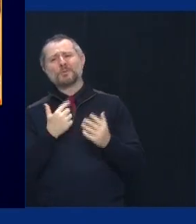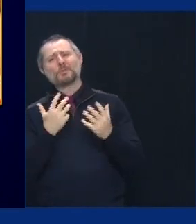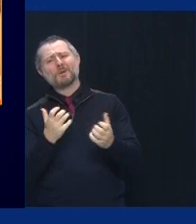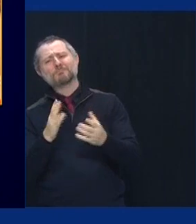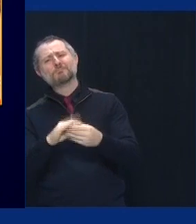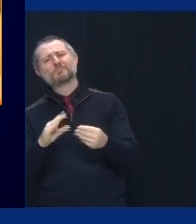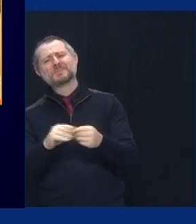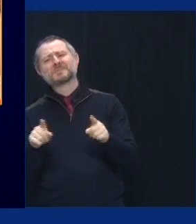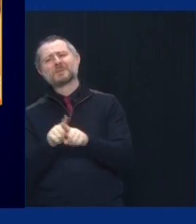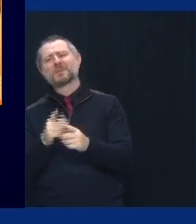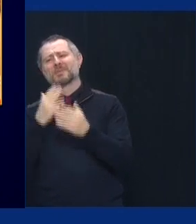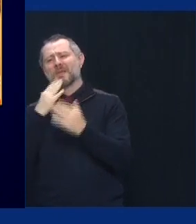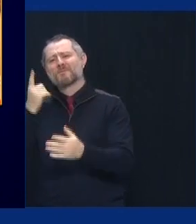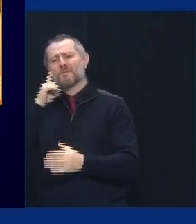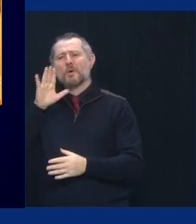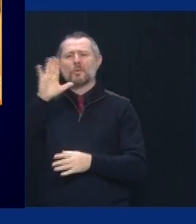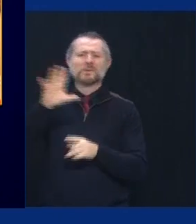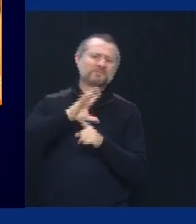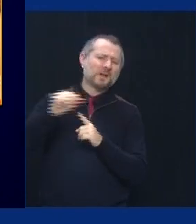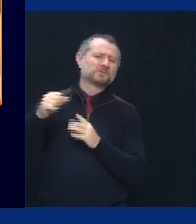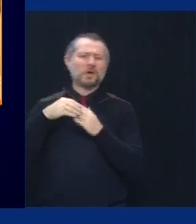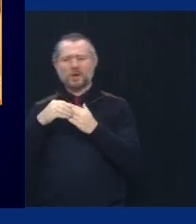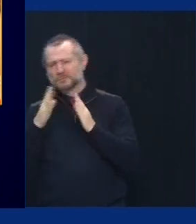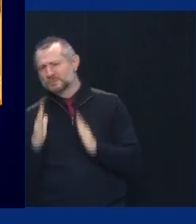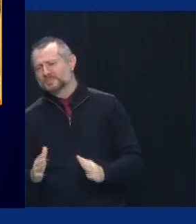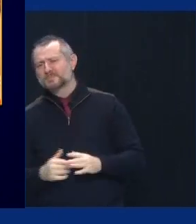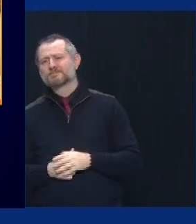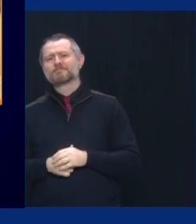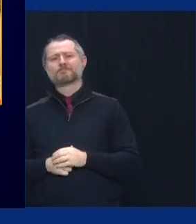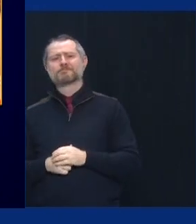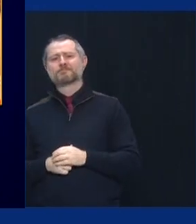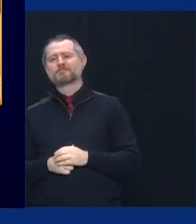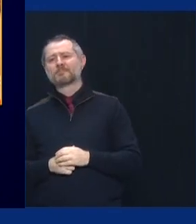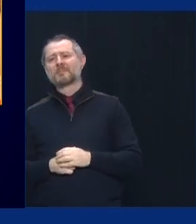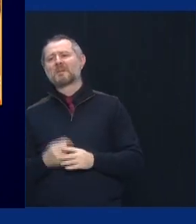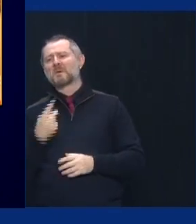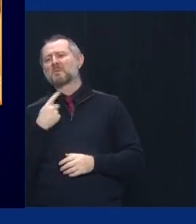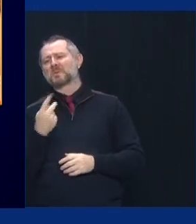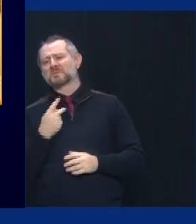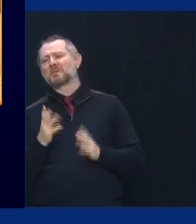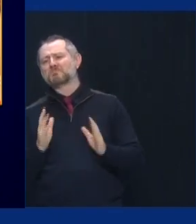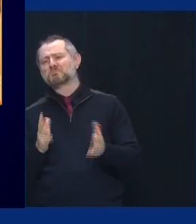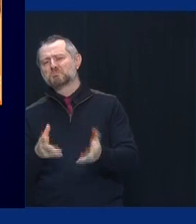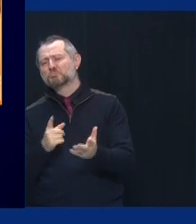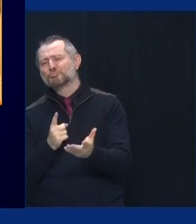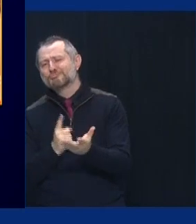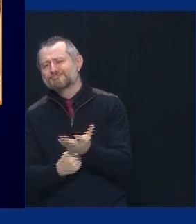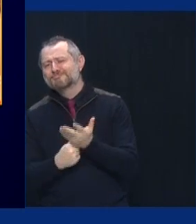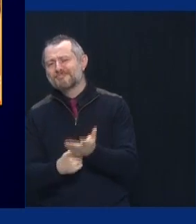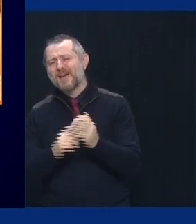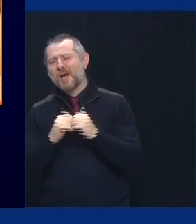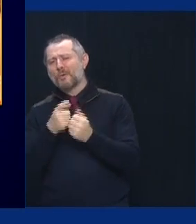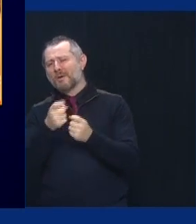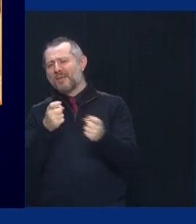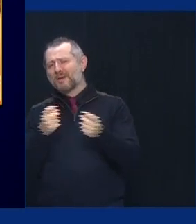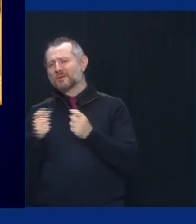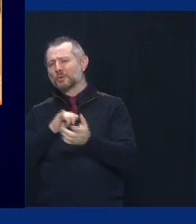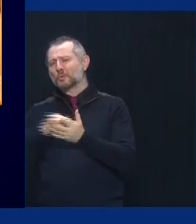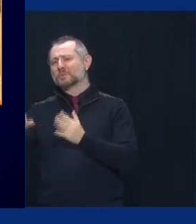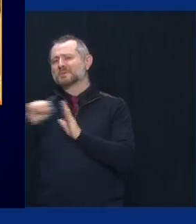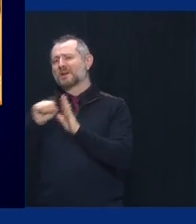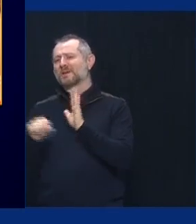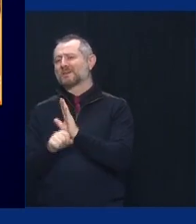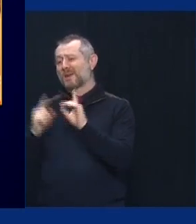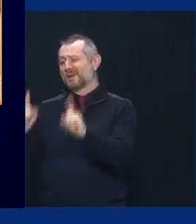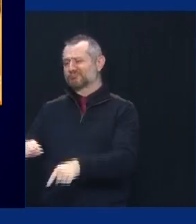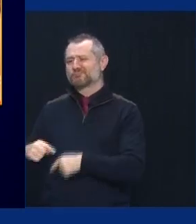your tremendous leadership. I certainly haven't had a chance to speak to you, but the way you handled New York State and educated